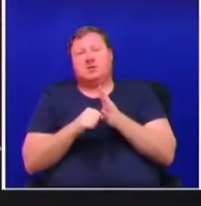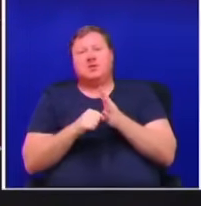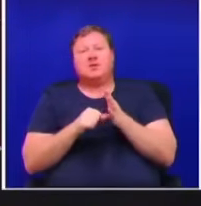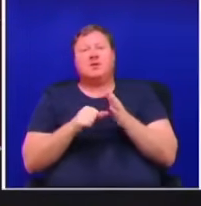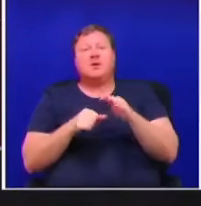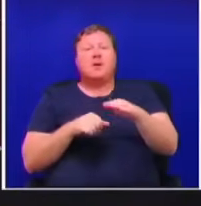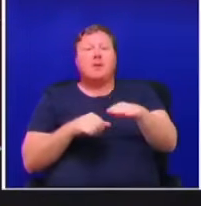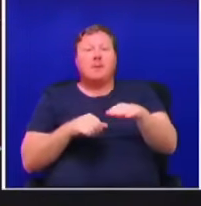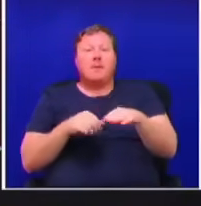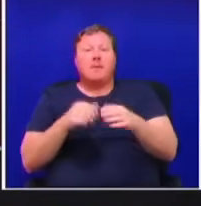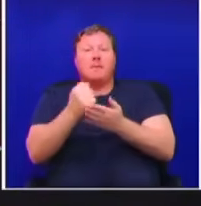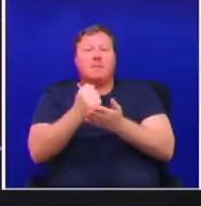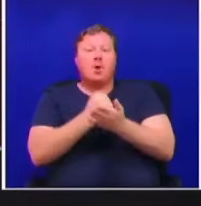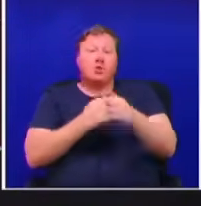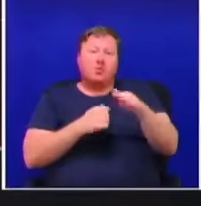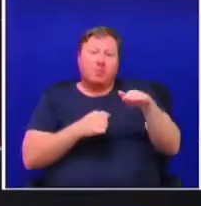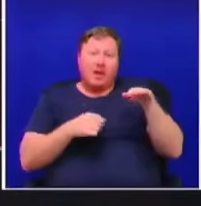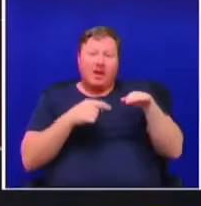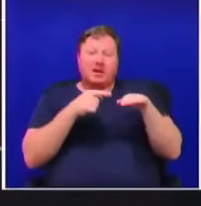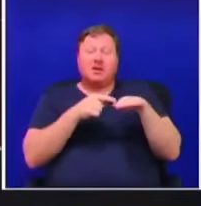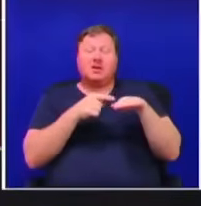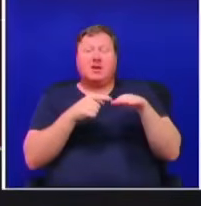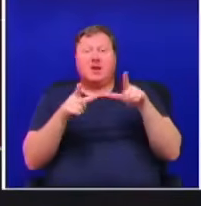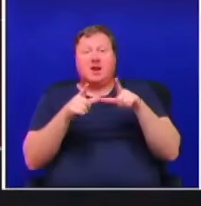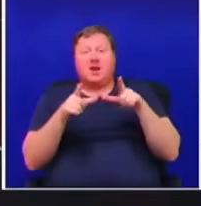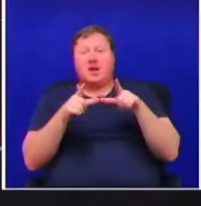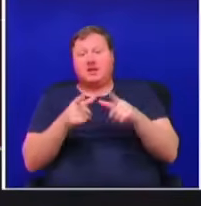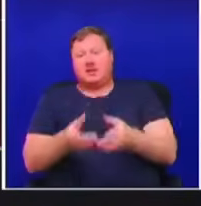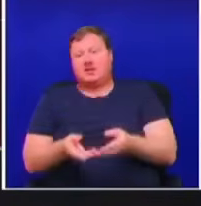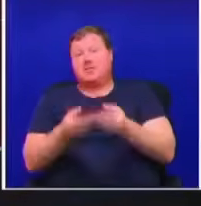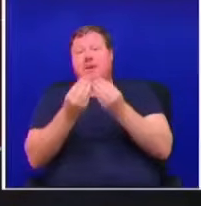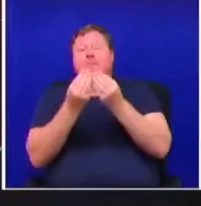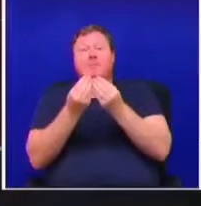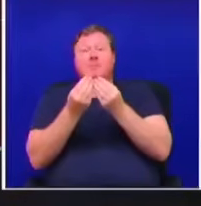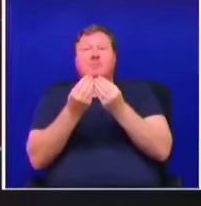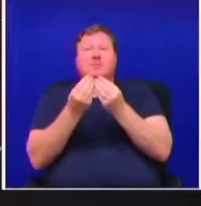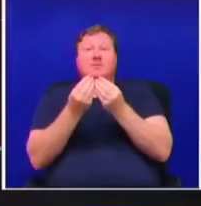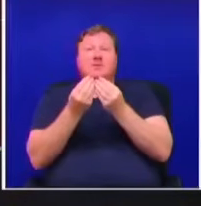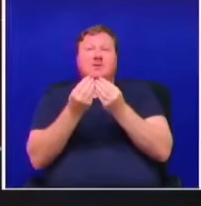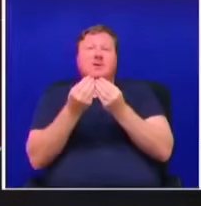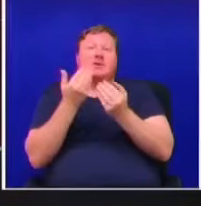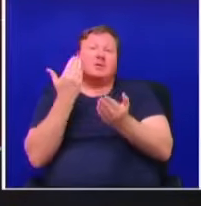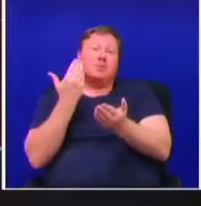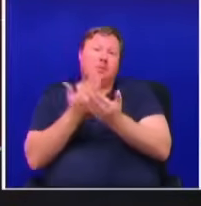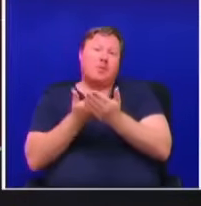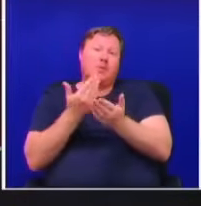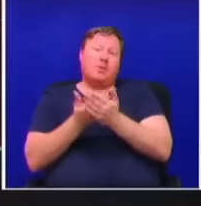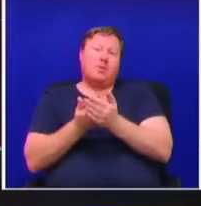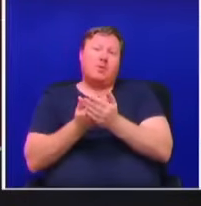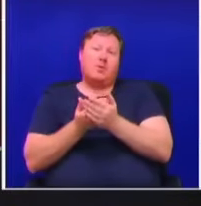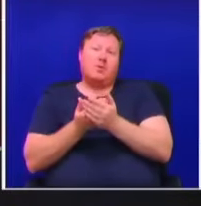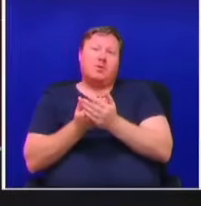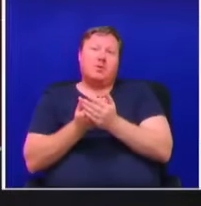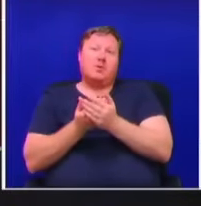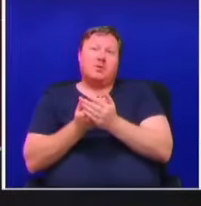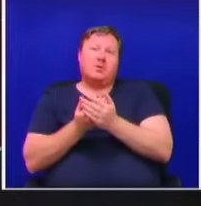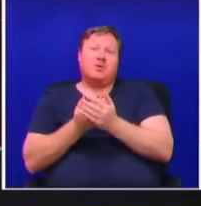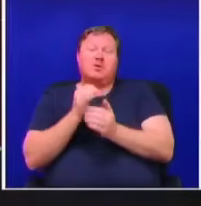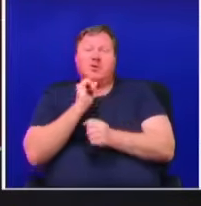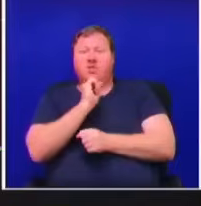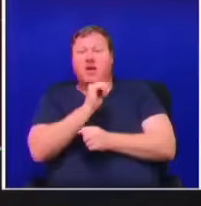Bank obtains its banking license and is able to fulfill the vital